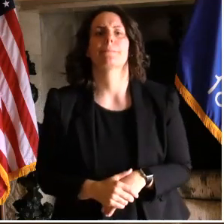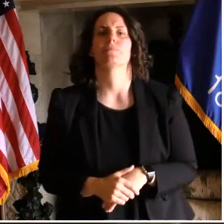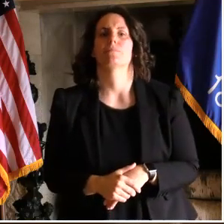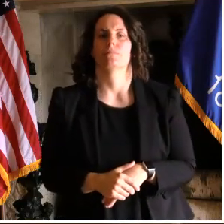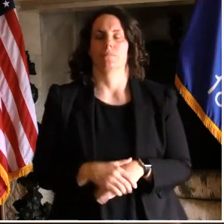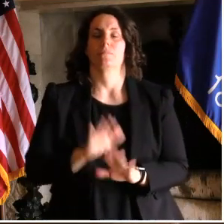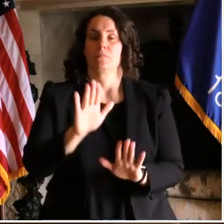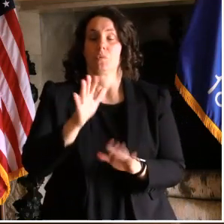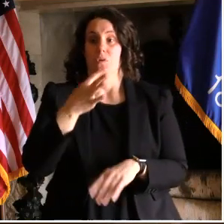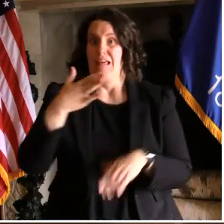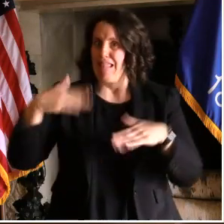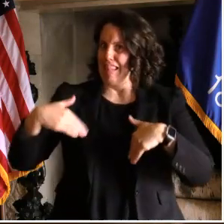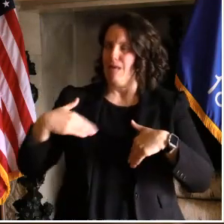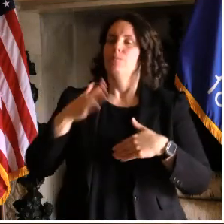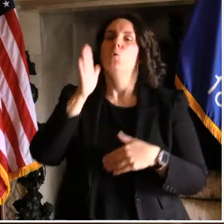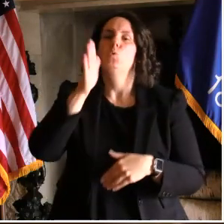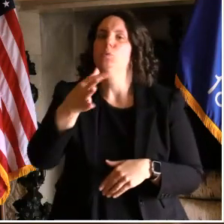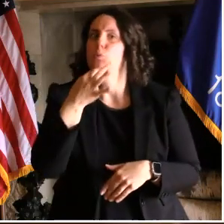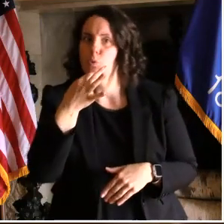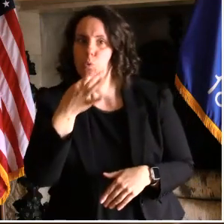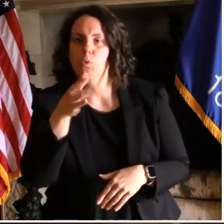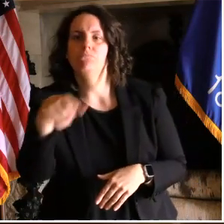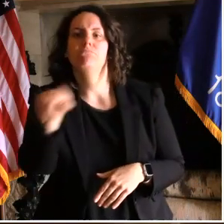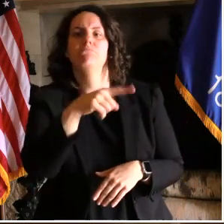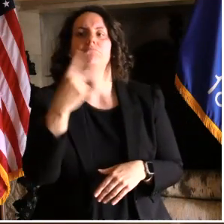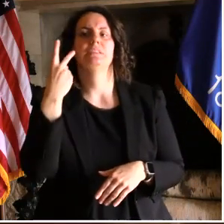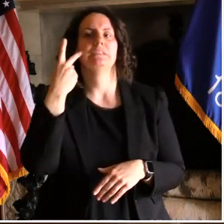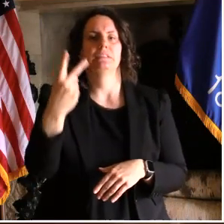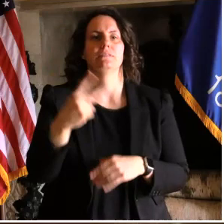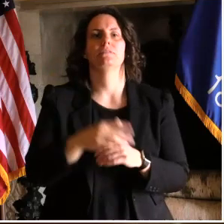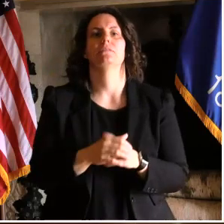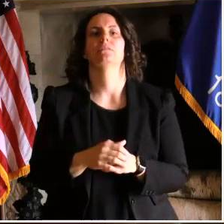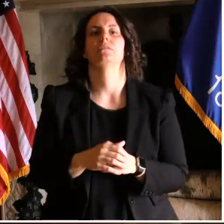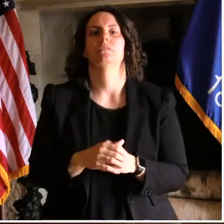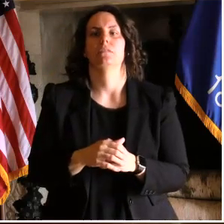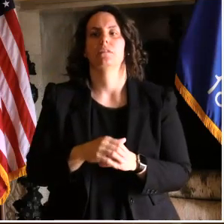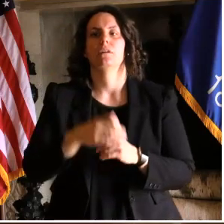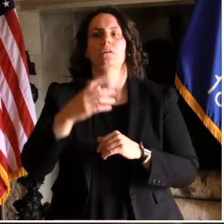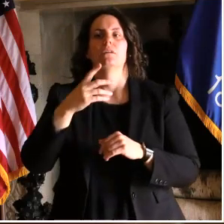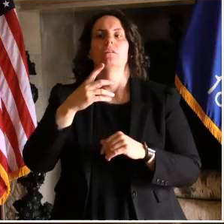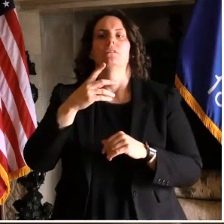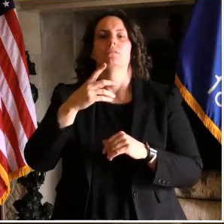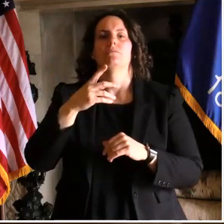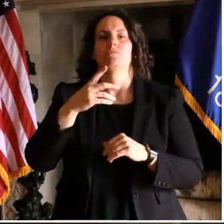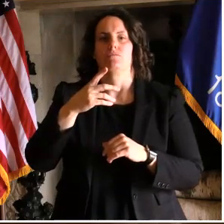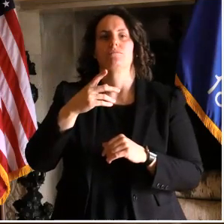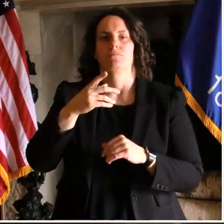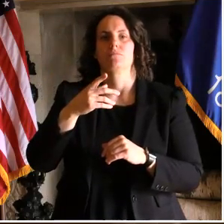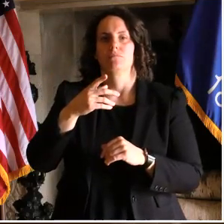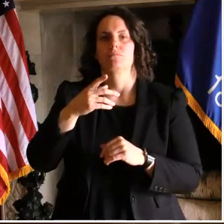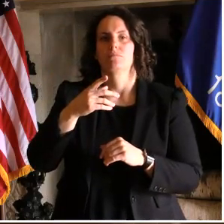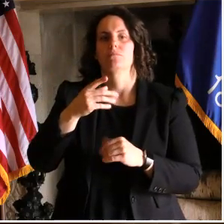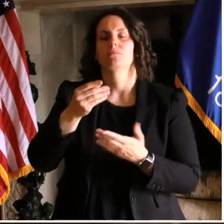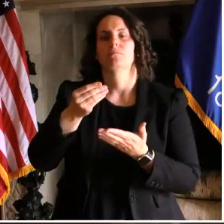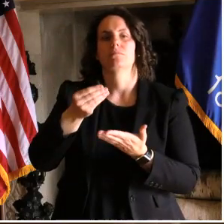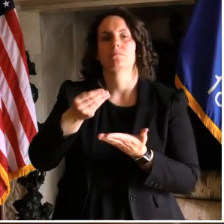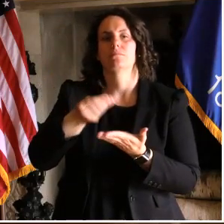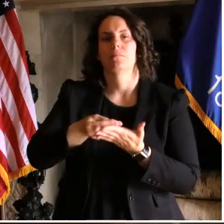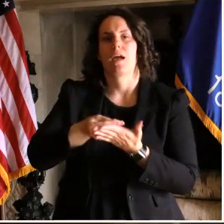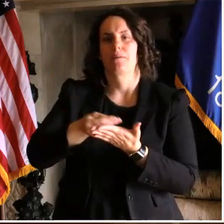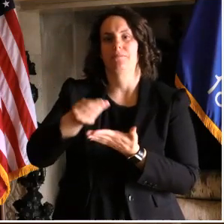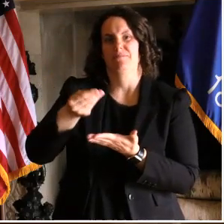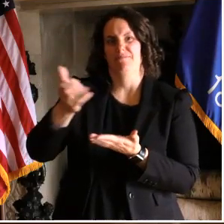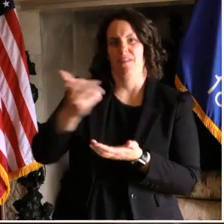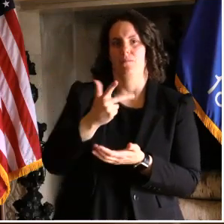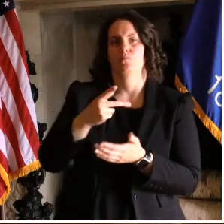a PPE buyback program, and we've created a website that should be live within the next 48 hours.